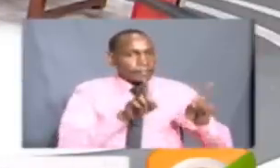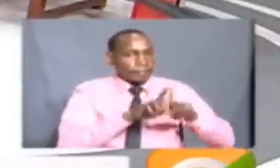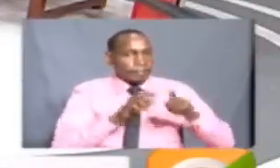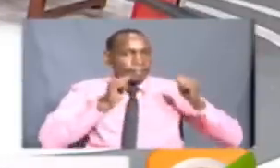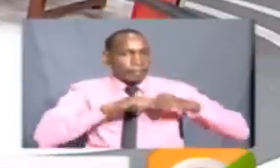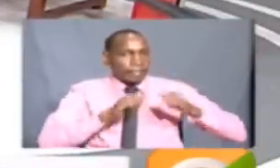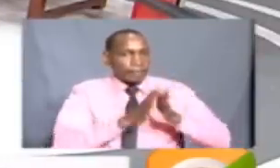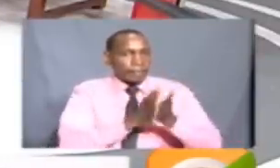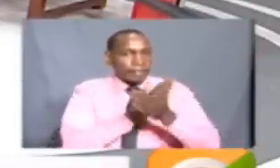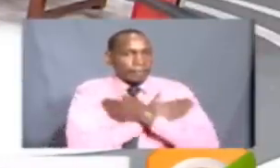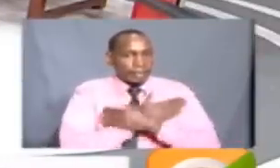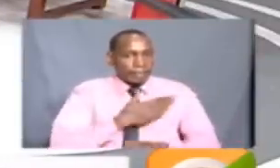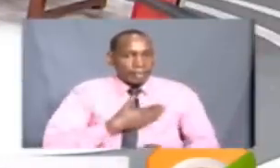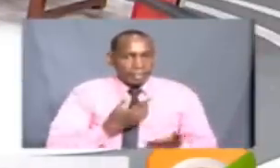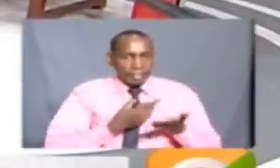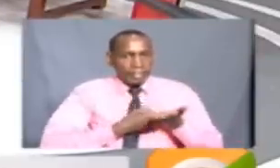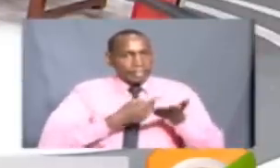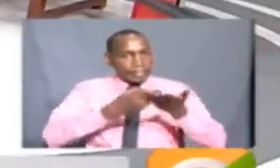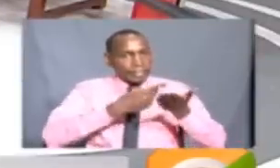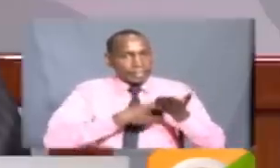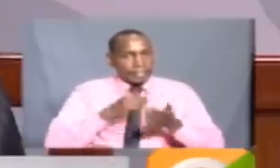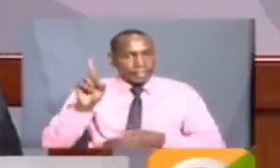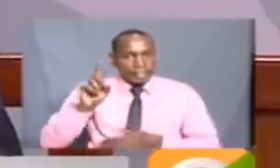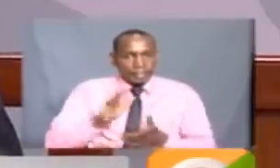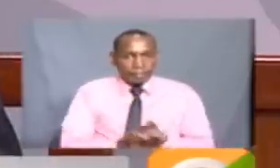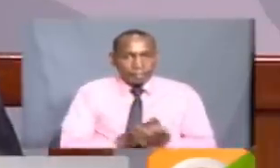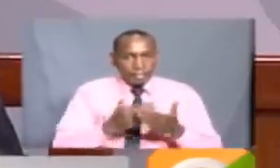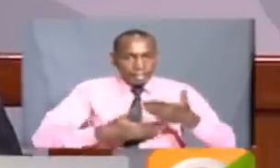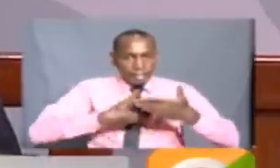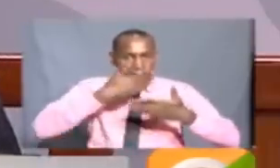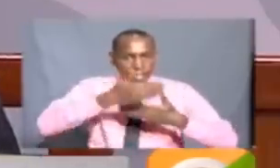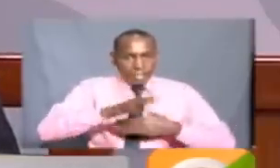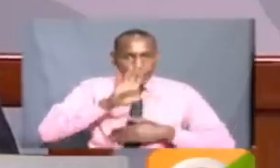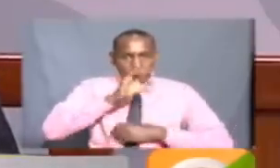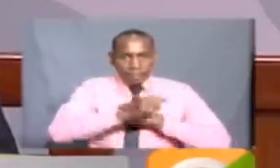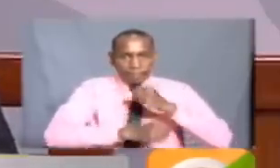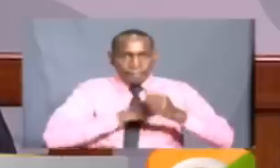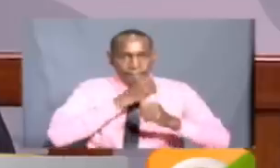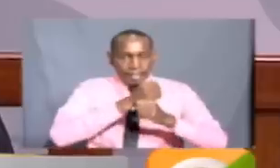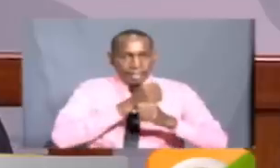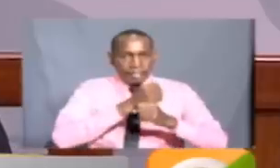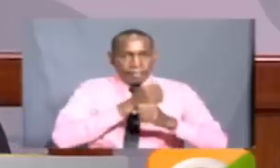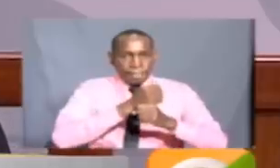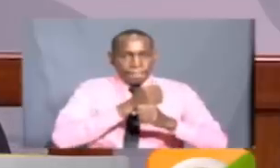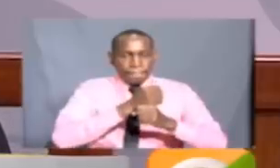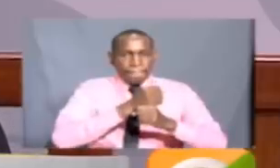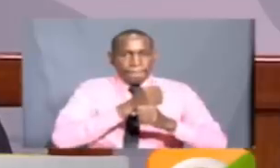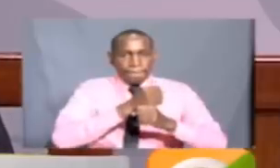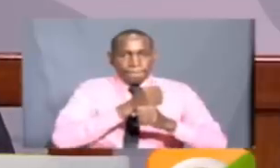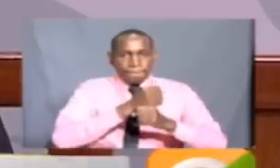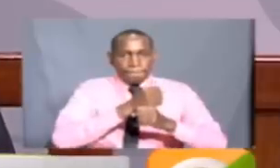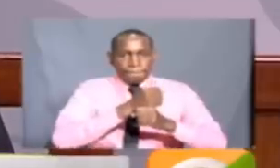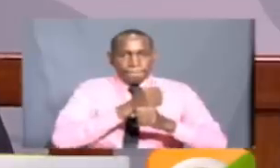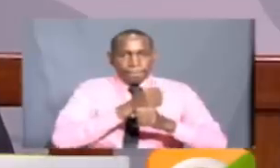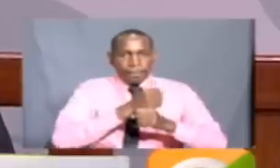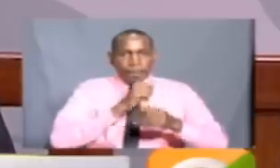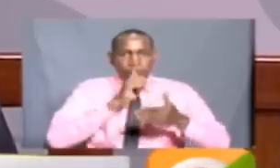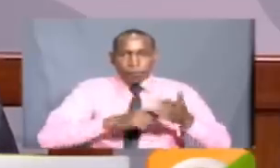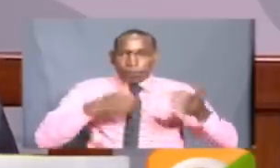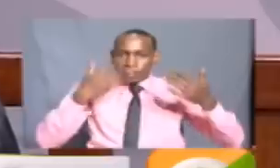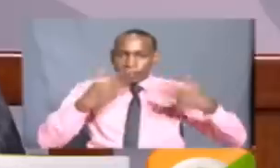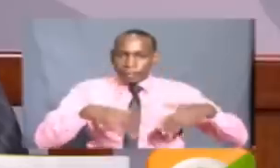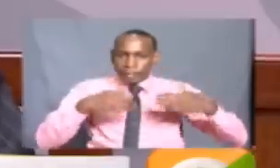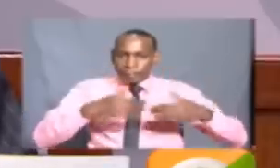more, just let's talk about Nairobi. In the next 5 years, what is going to be precious in this